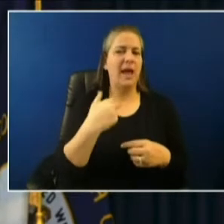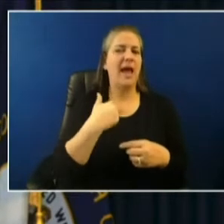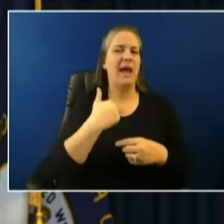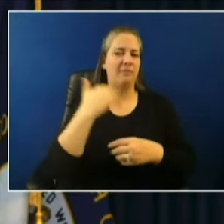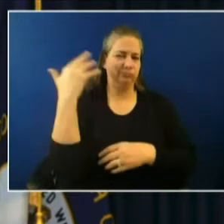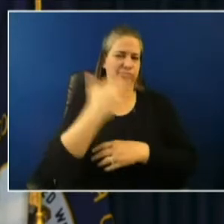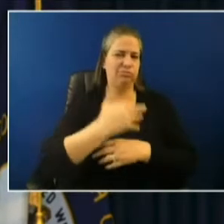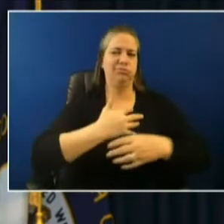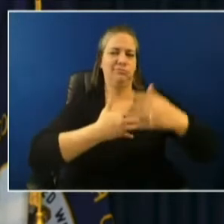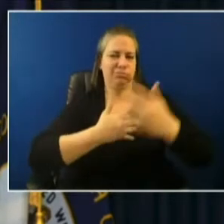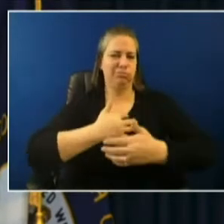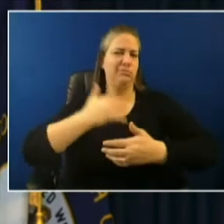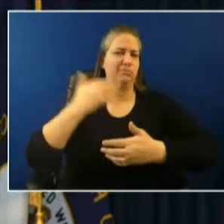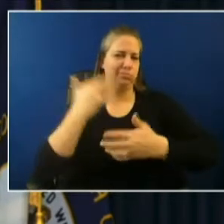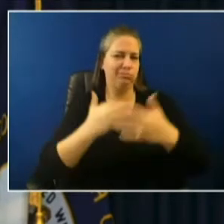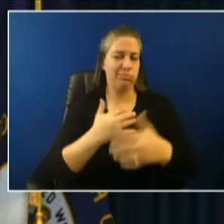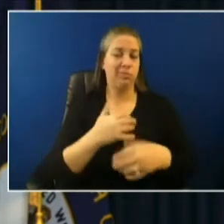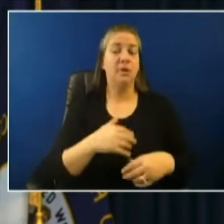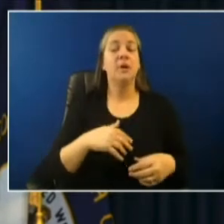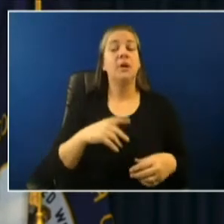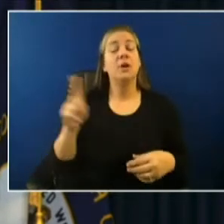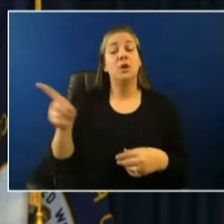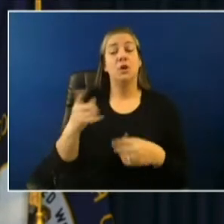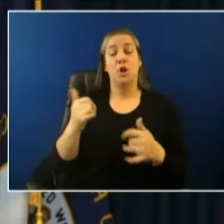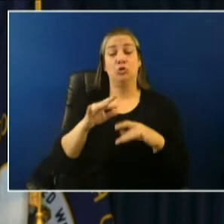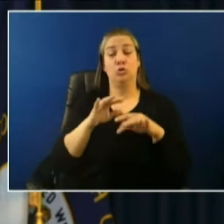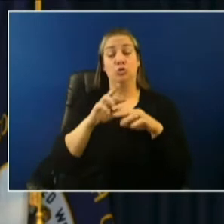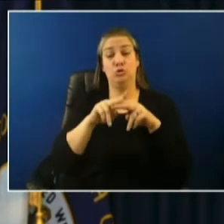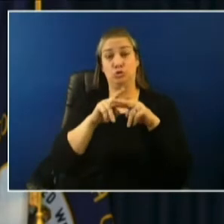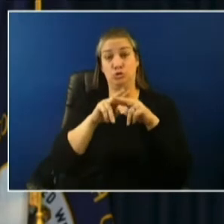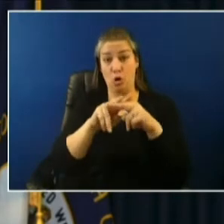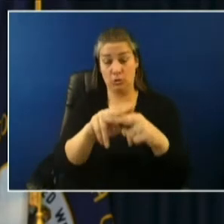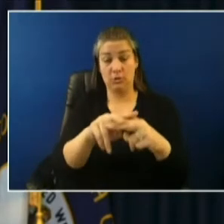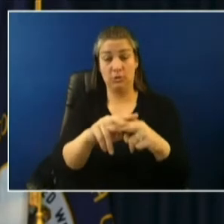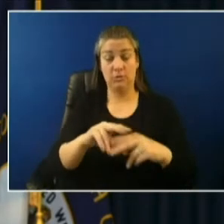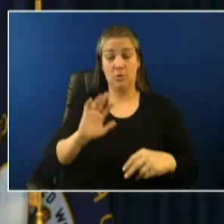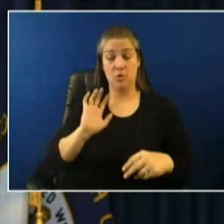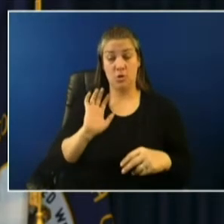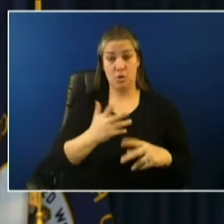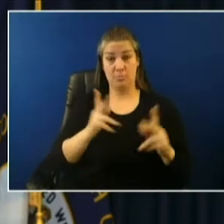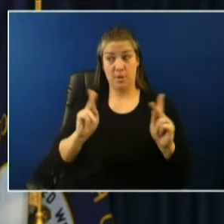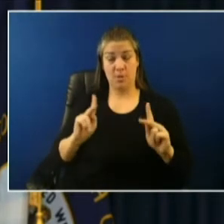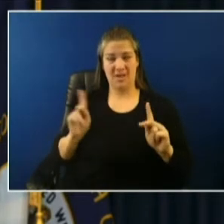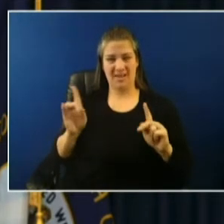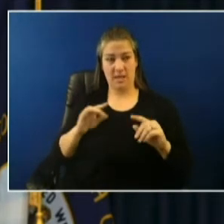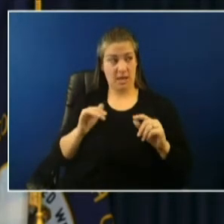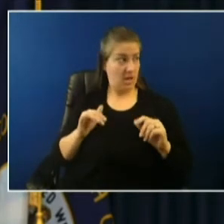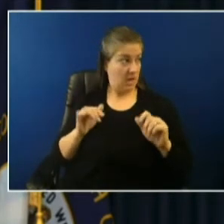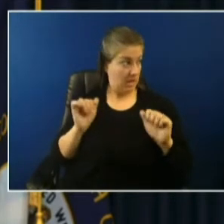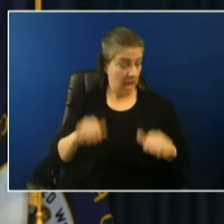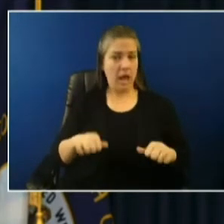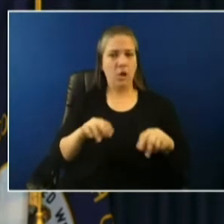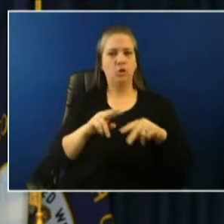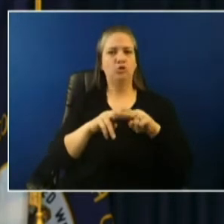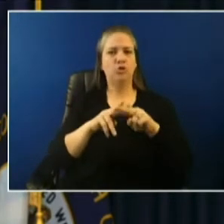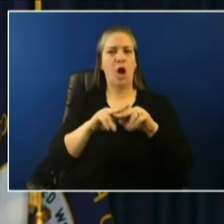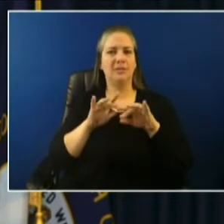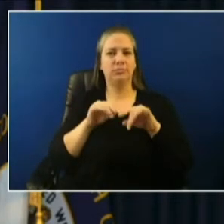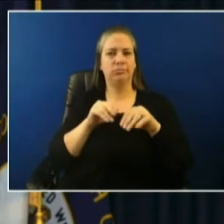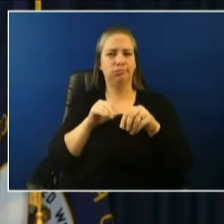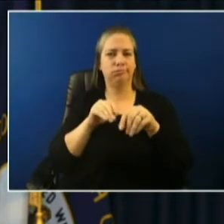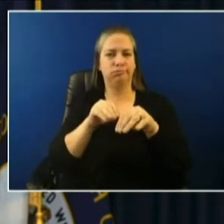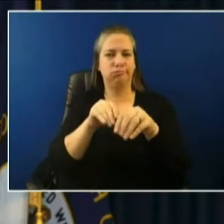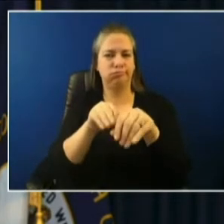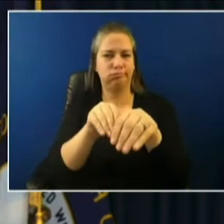Now, about salting, where conditions permit, our crews have begun putting down salt, of course, but that means